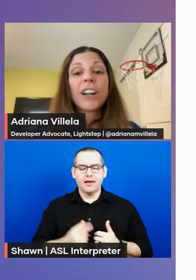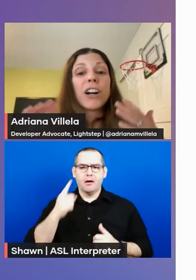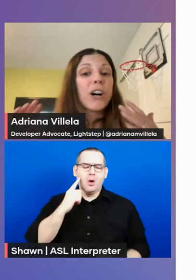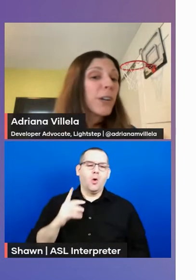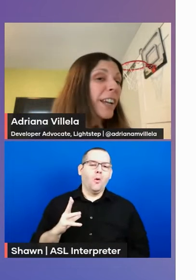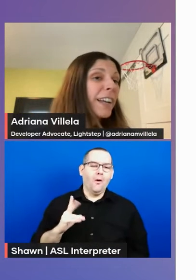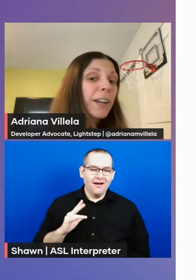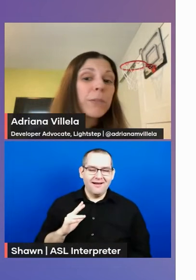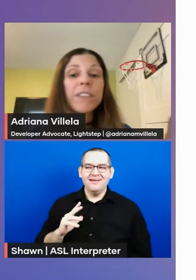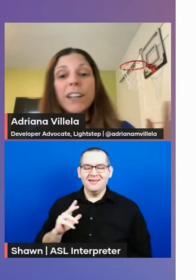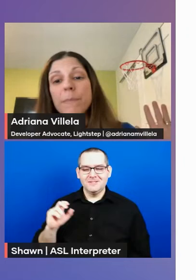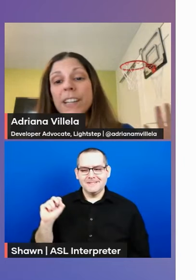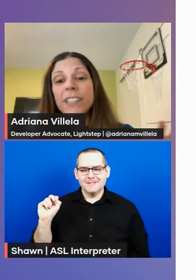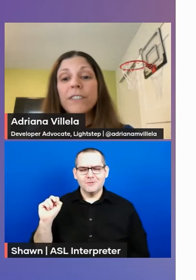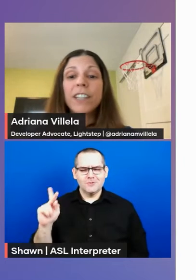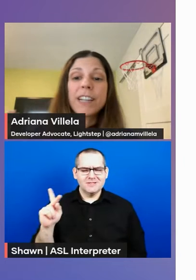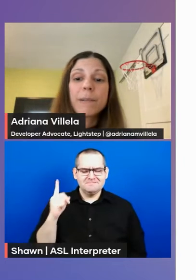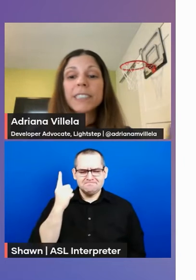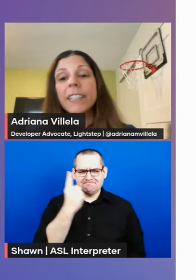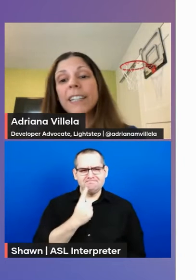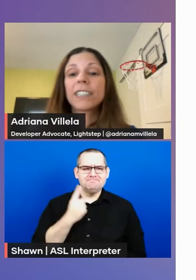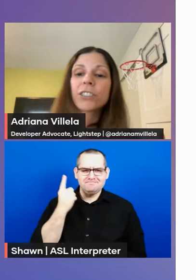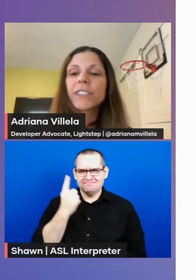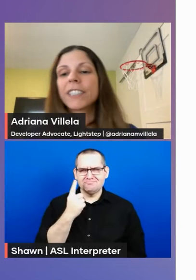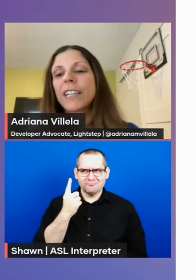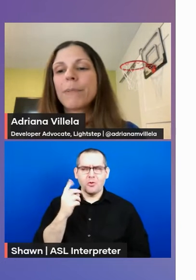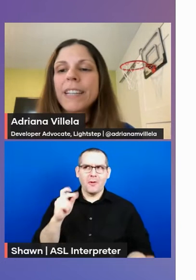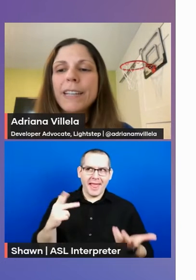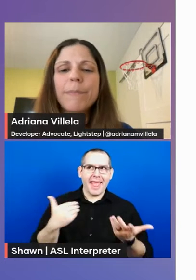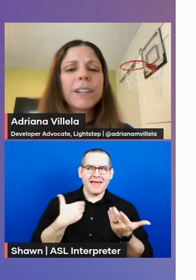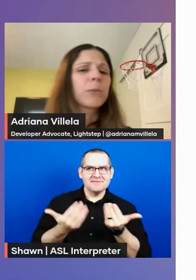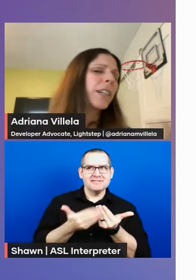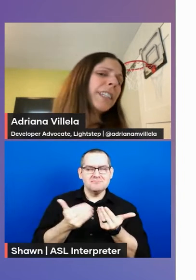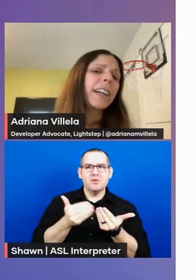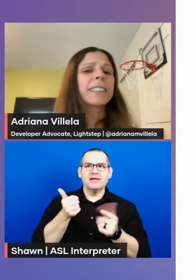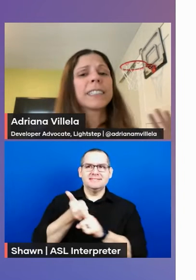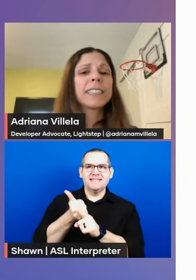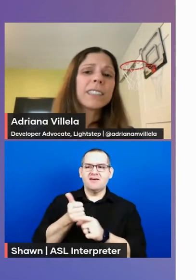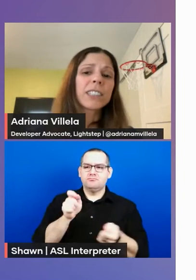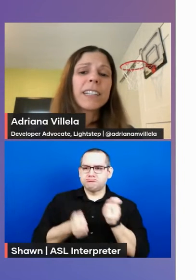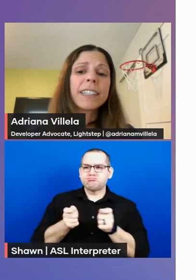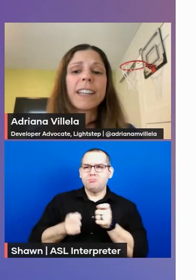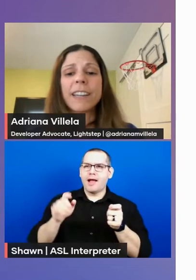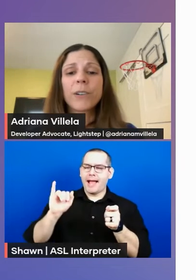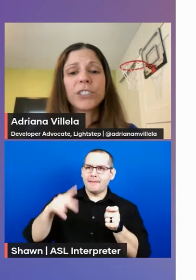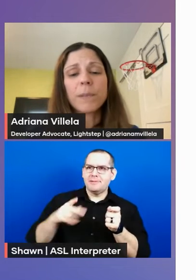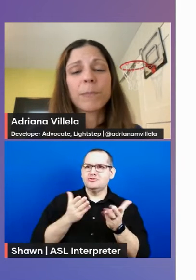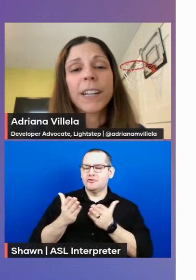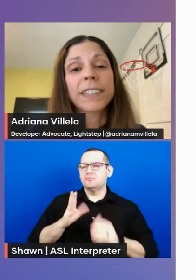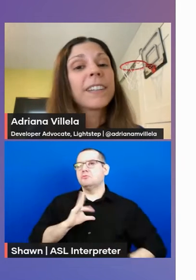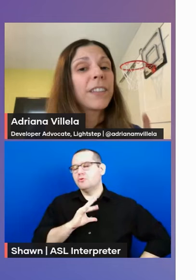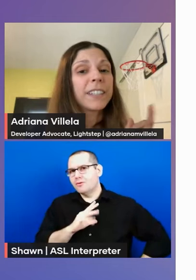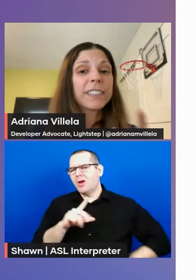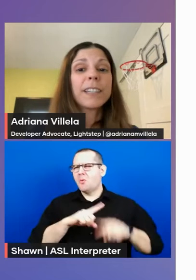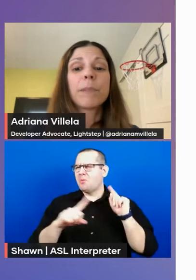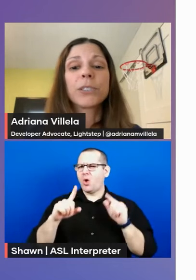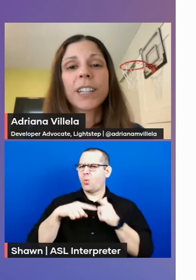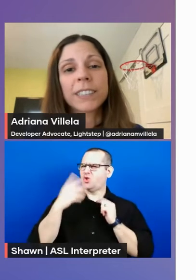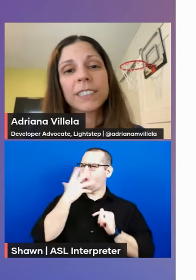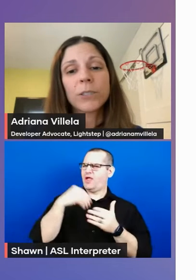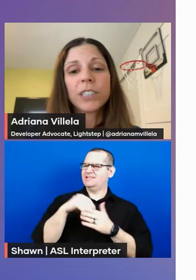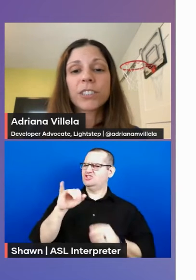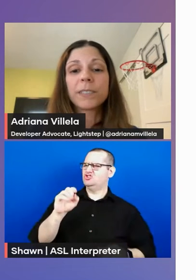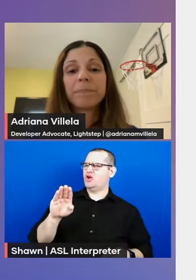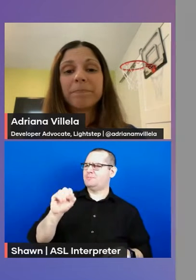wondering, okay, we've got a means of dynamically getting a service's IP, but what exactly does that look like in our job spec? And that is a